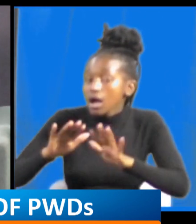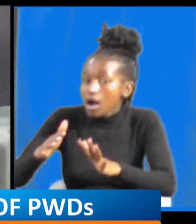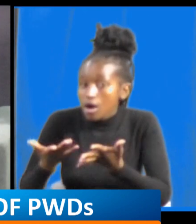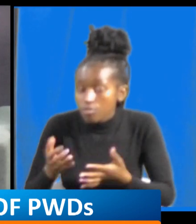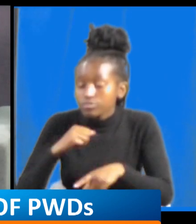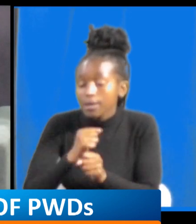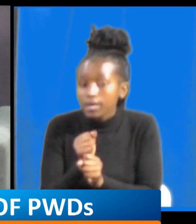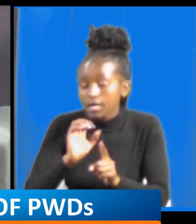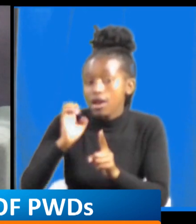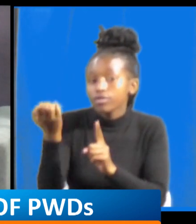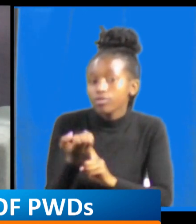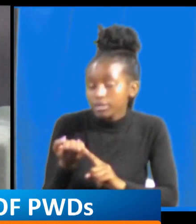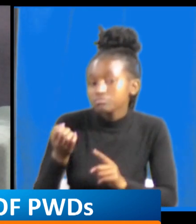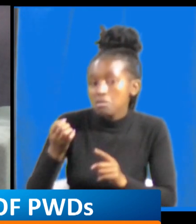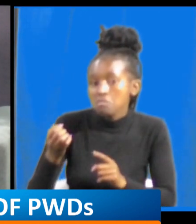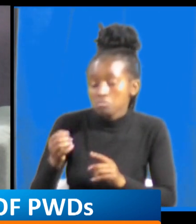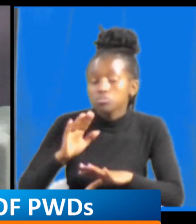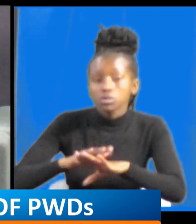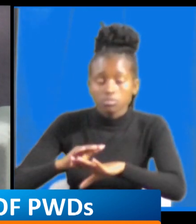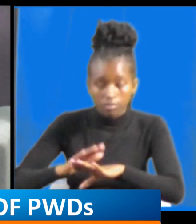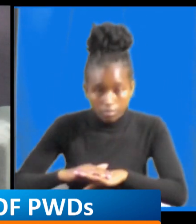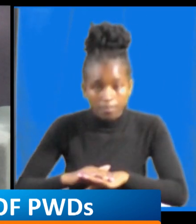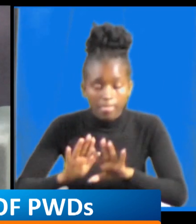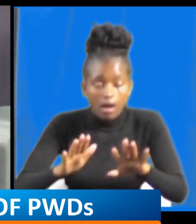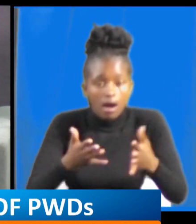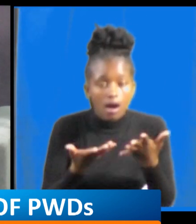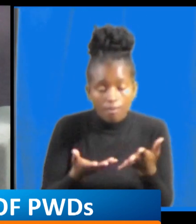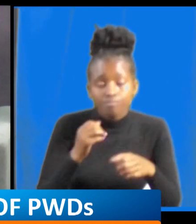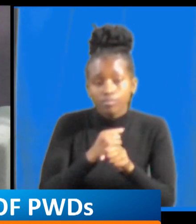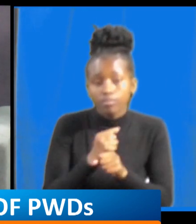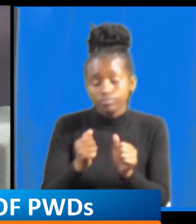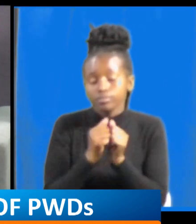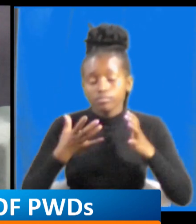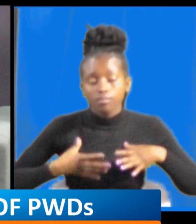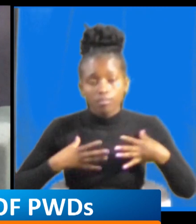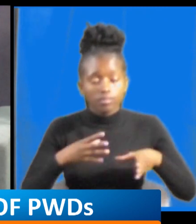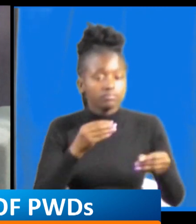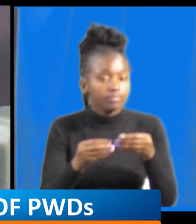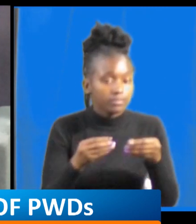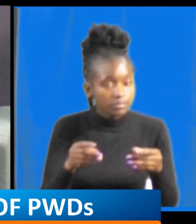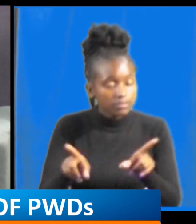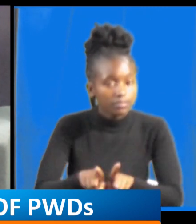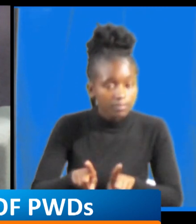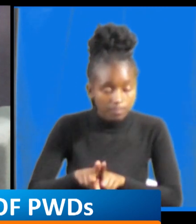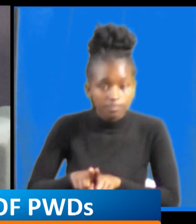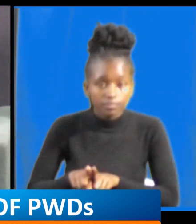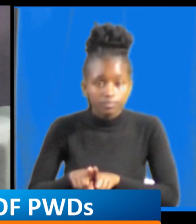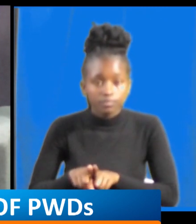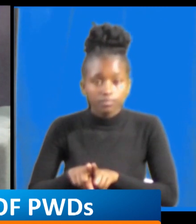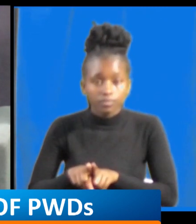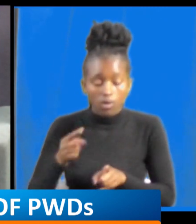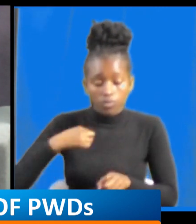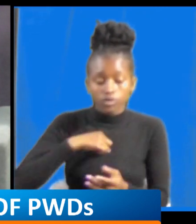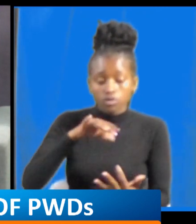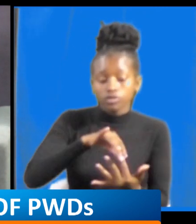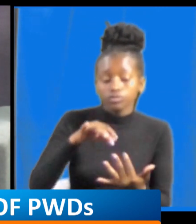friendly how are they supposed to handle people with disabilities and we chose to focus